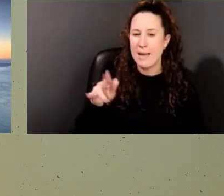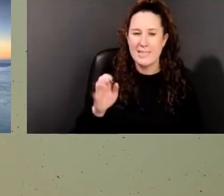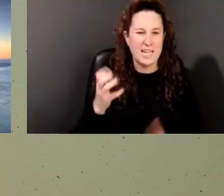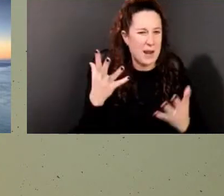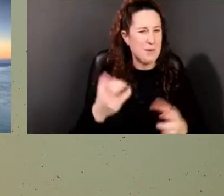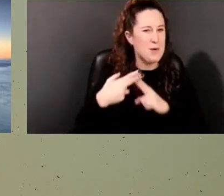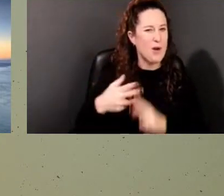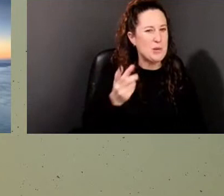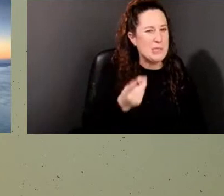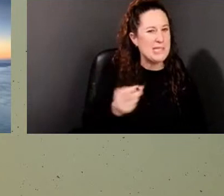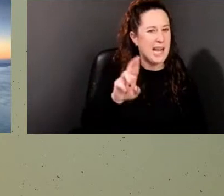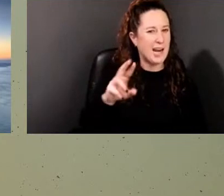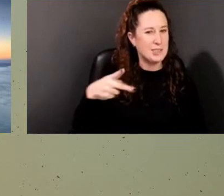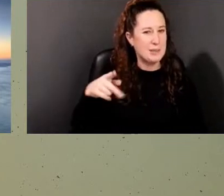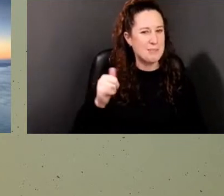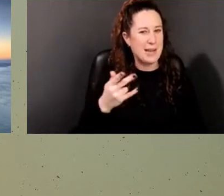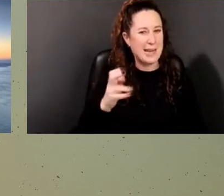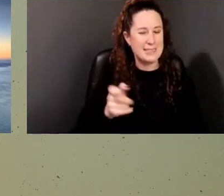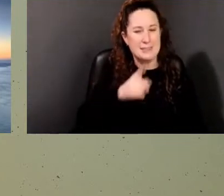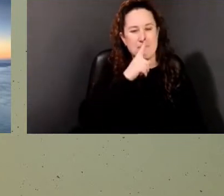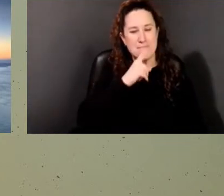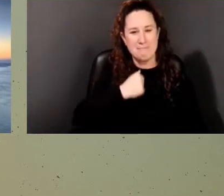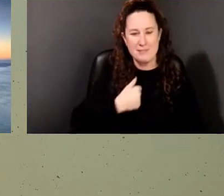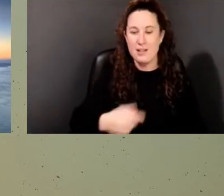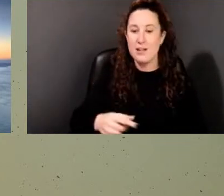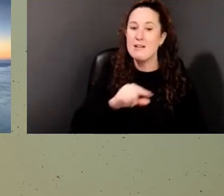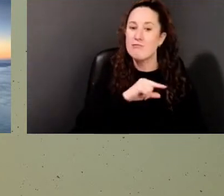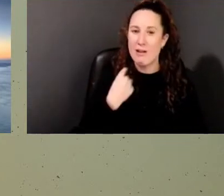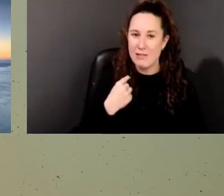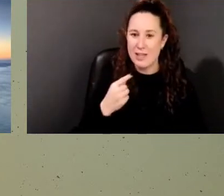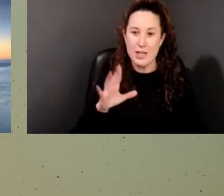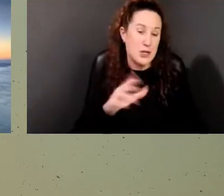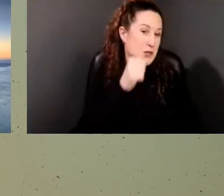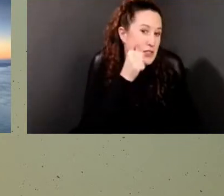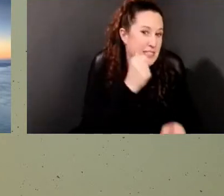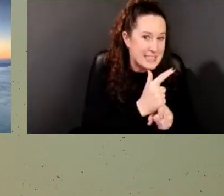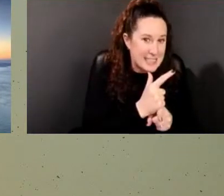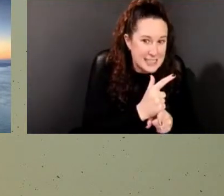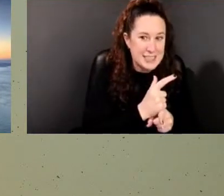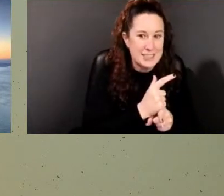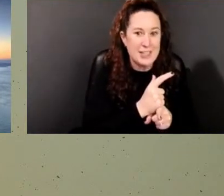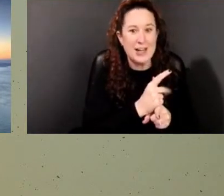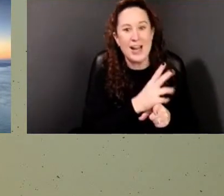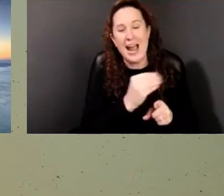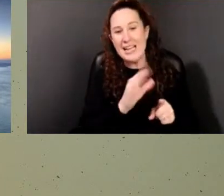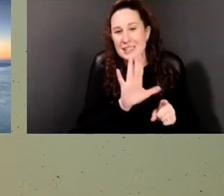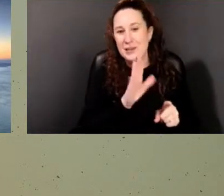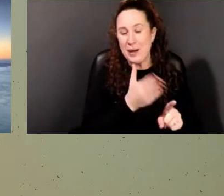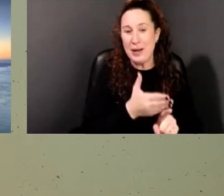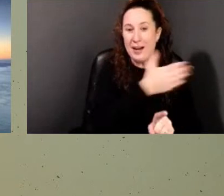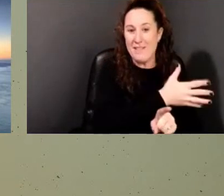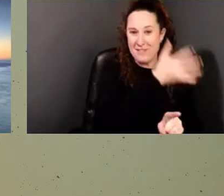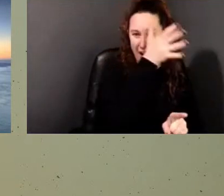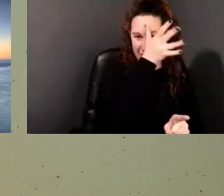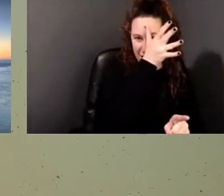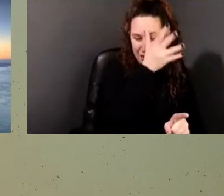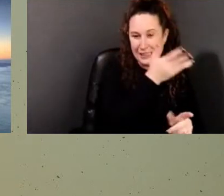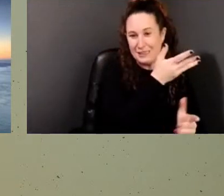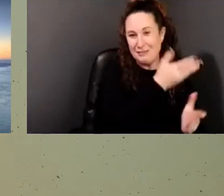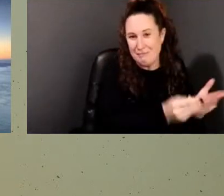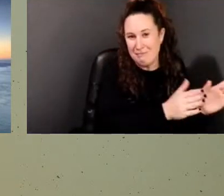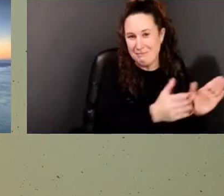Dr. Paige. I guess for your sister and your late father, we appreciate you being part